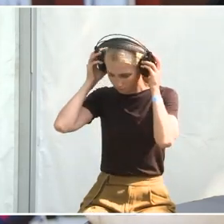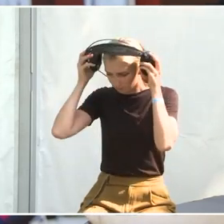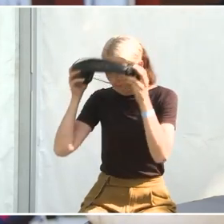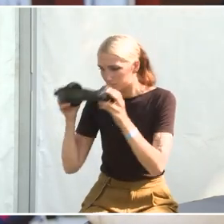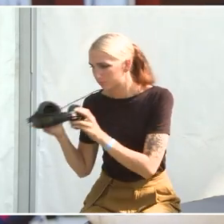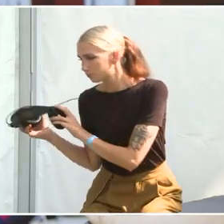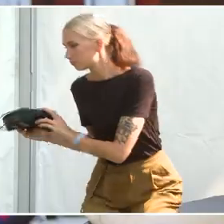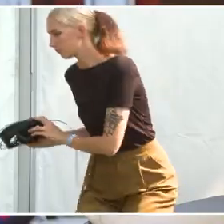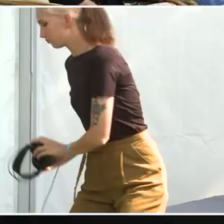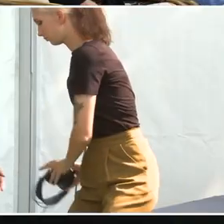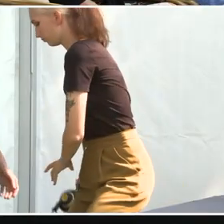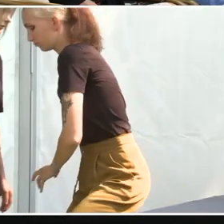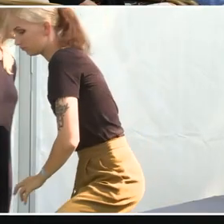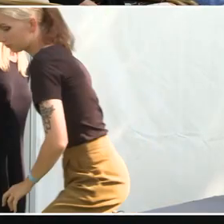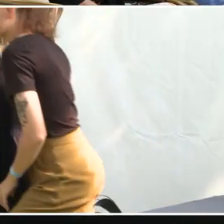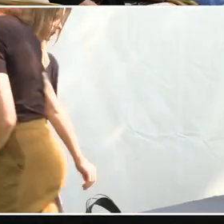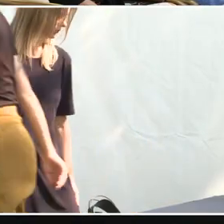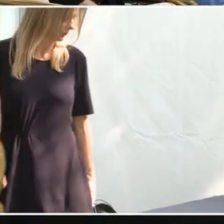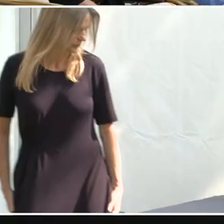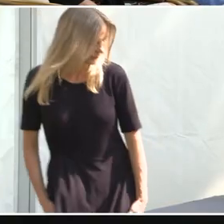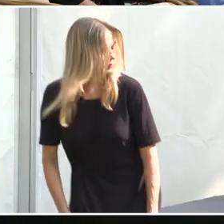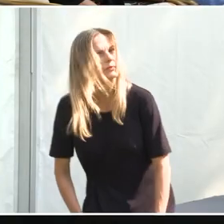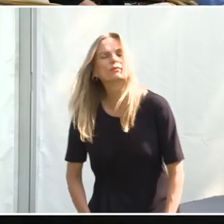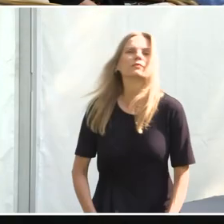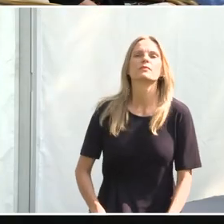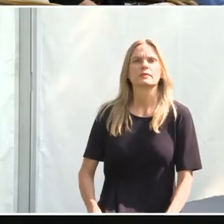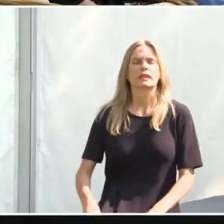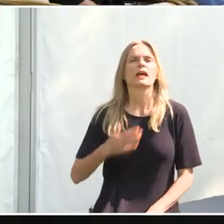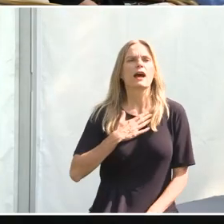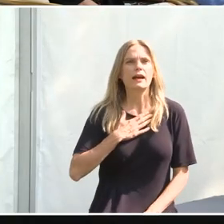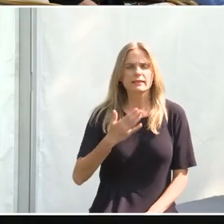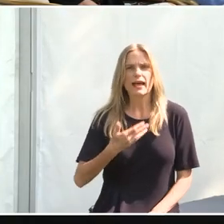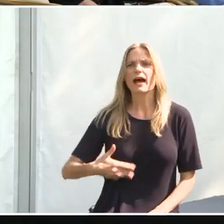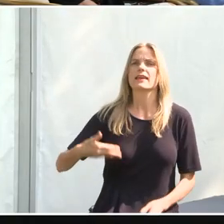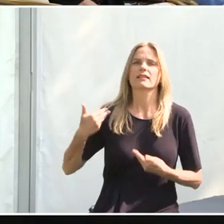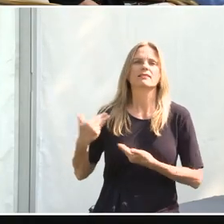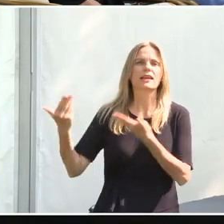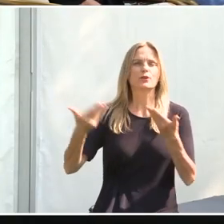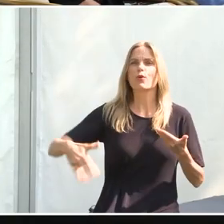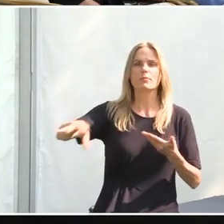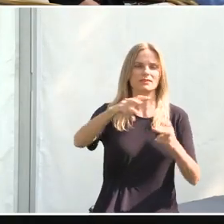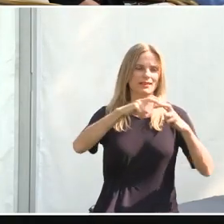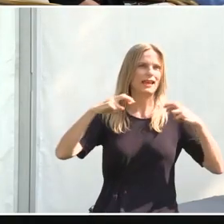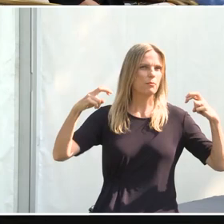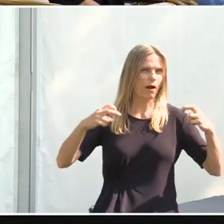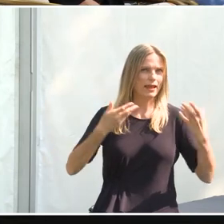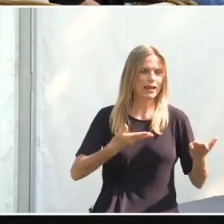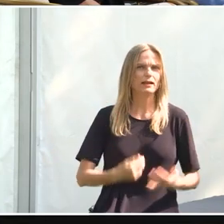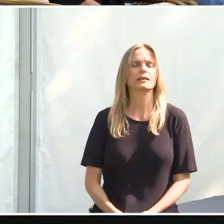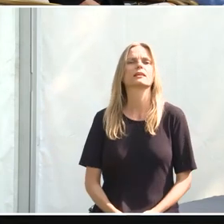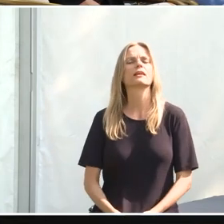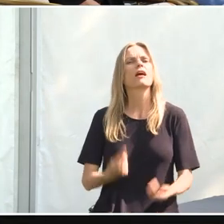to you, Dina, and welcome to all of you in the panel. Now, before we open the